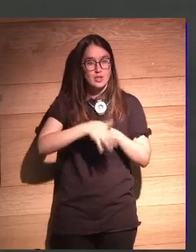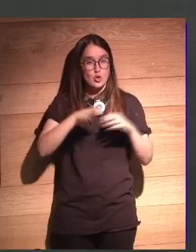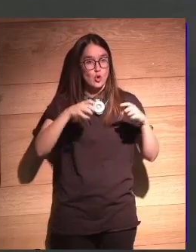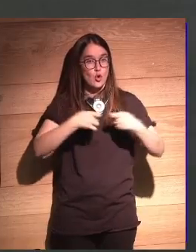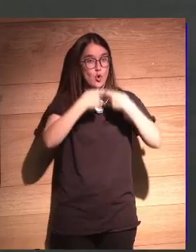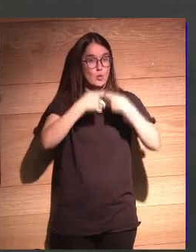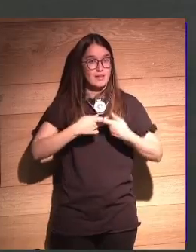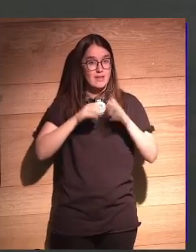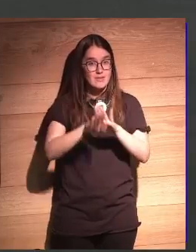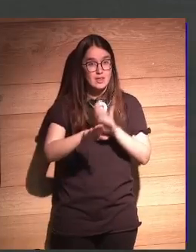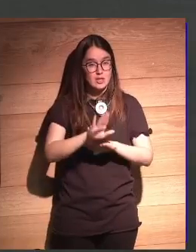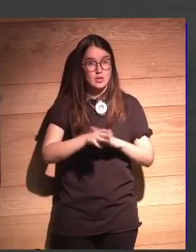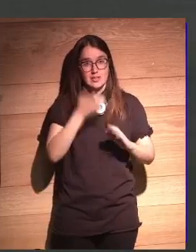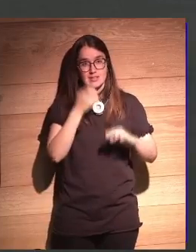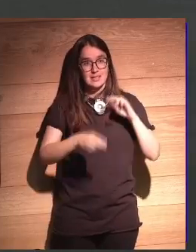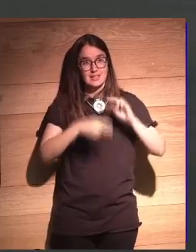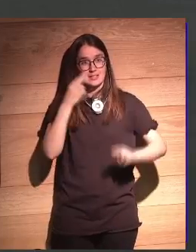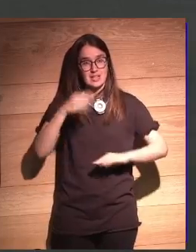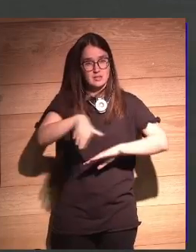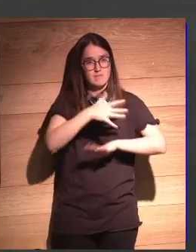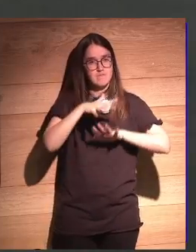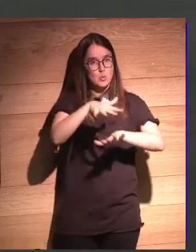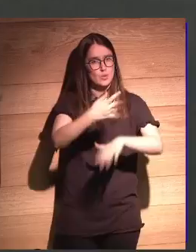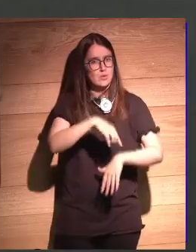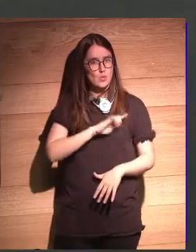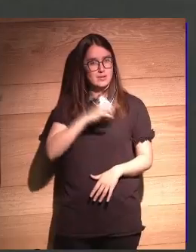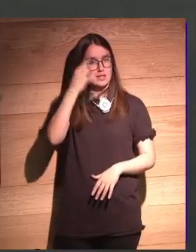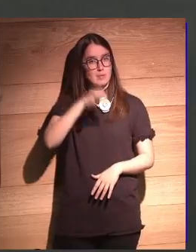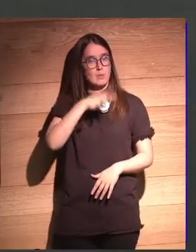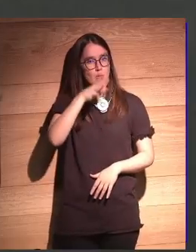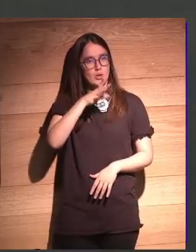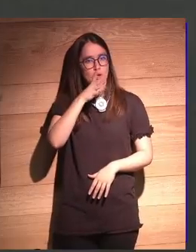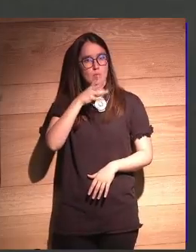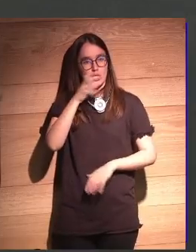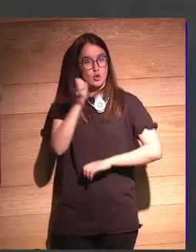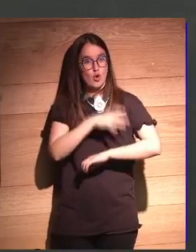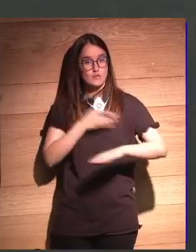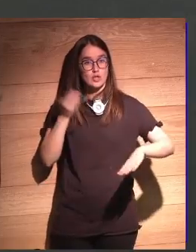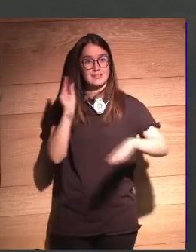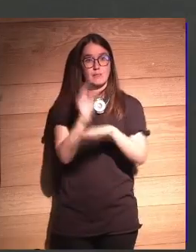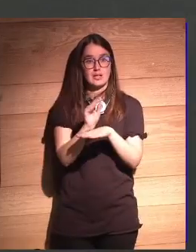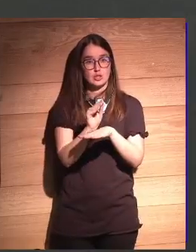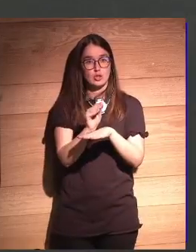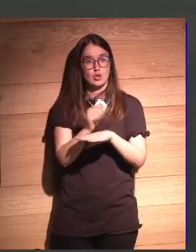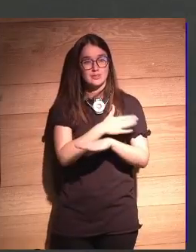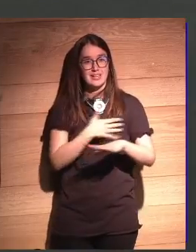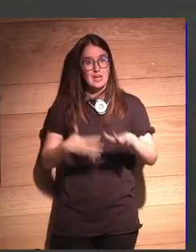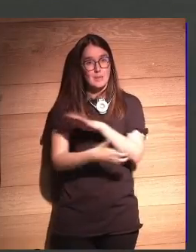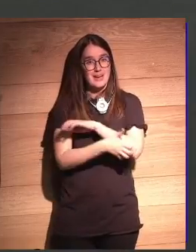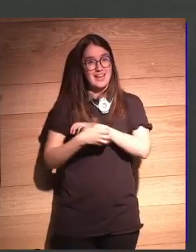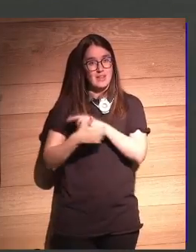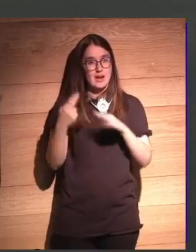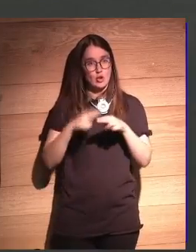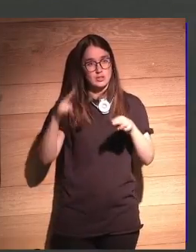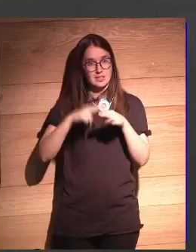the elderly do have a very low pension, they cannot pay for that. If the taxi drivers are on the street, this is also our